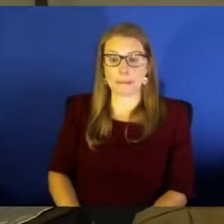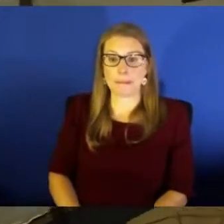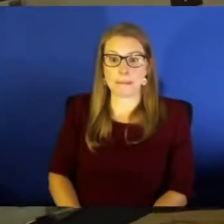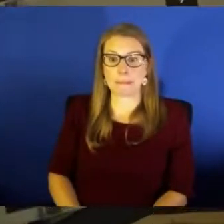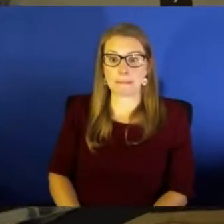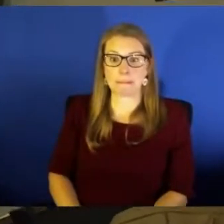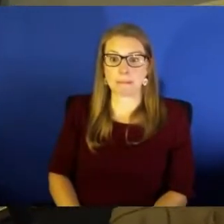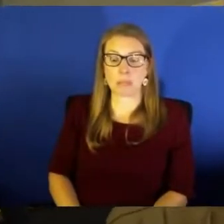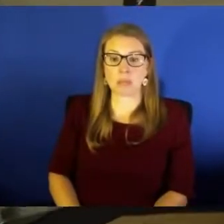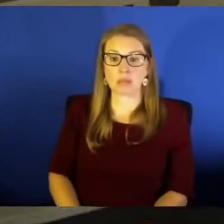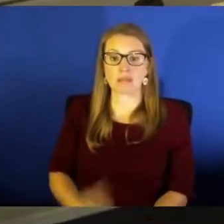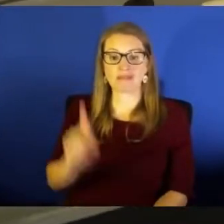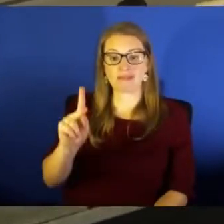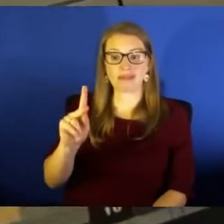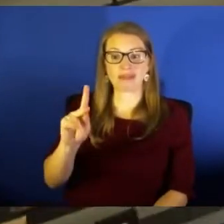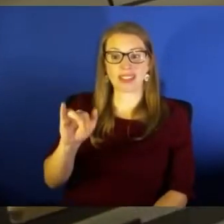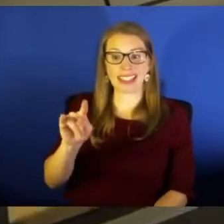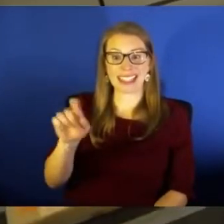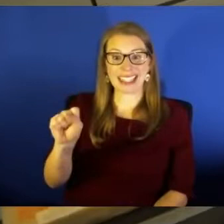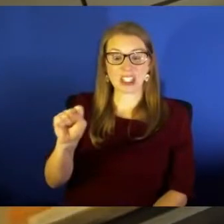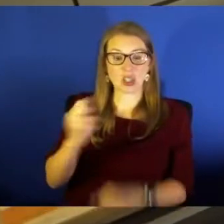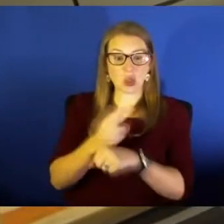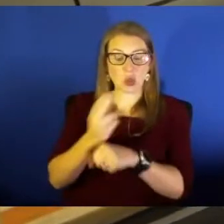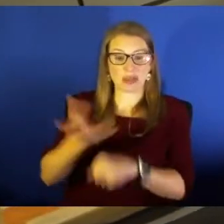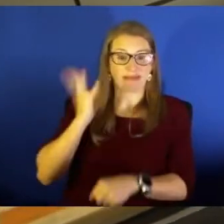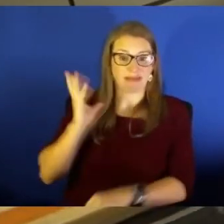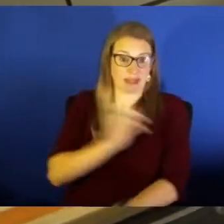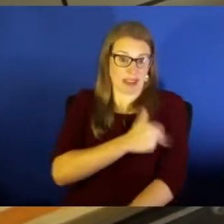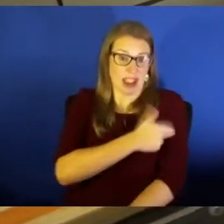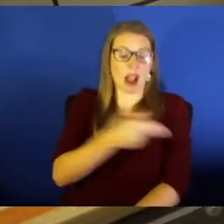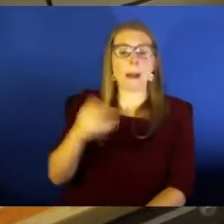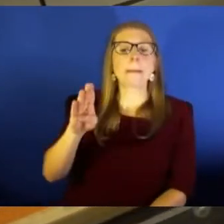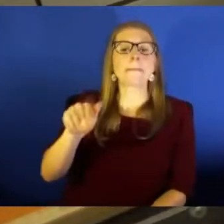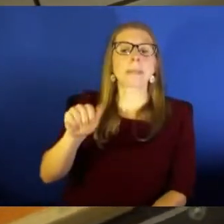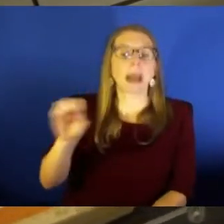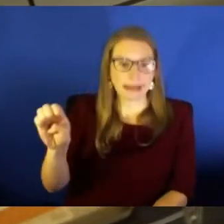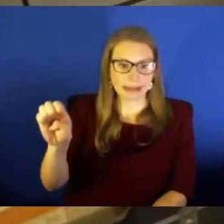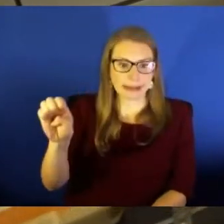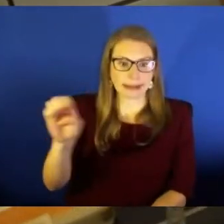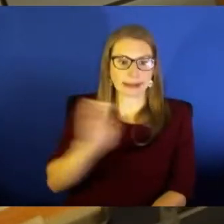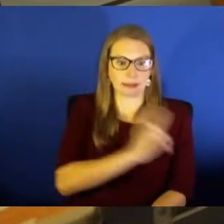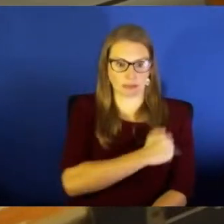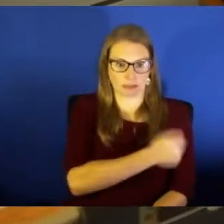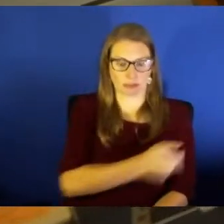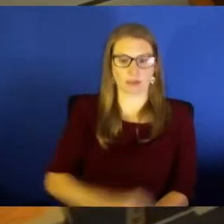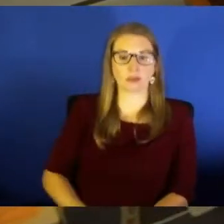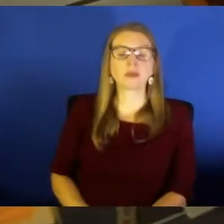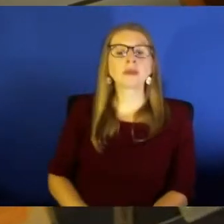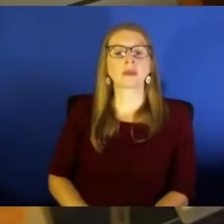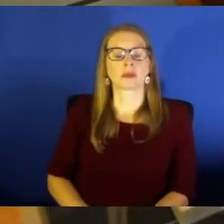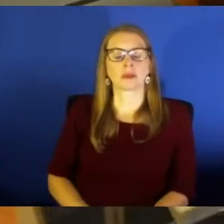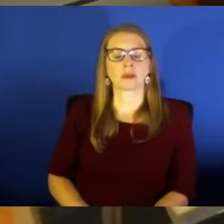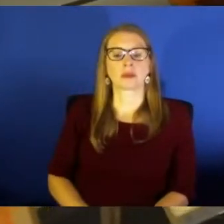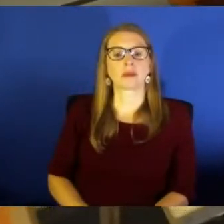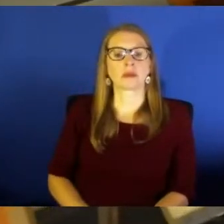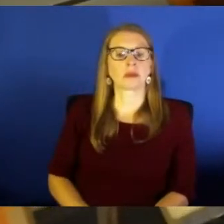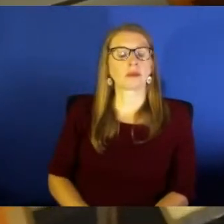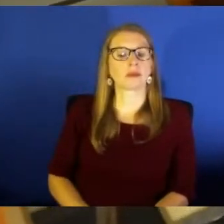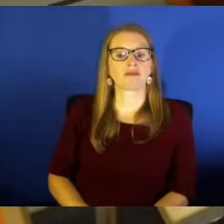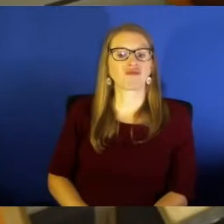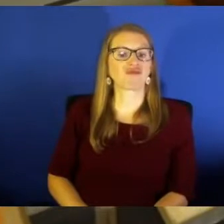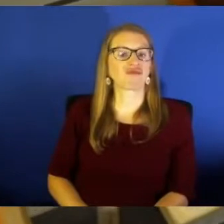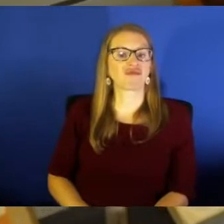the kits that were used in the hospitals, in the base hospitals particularly, are in many respects not all that